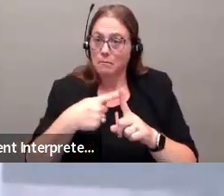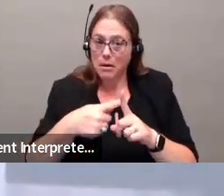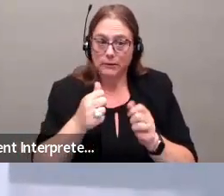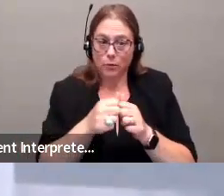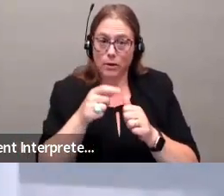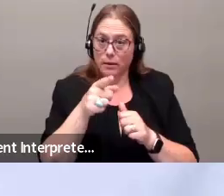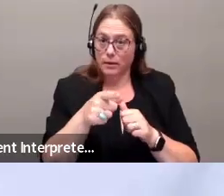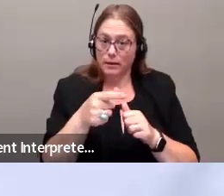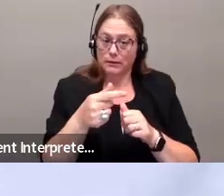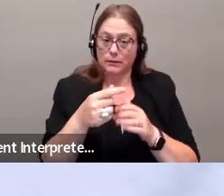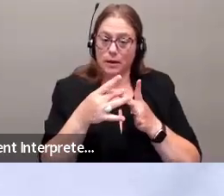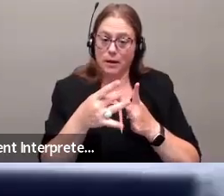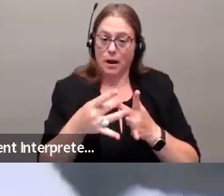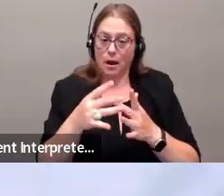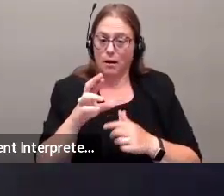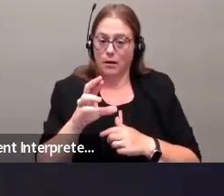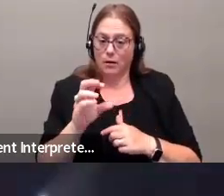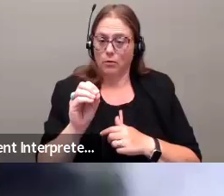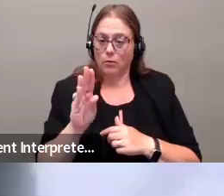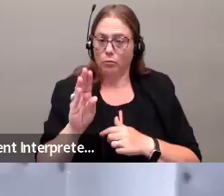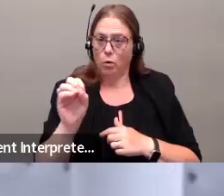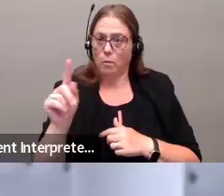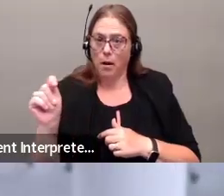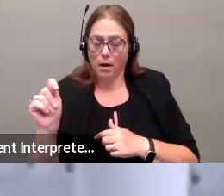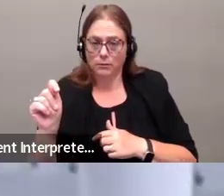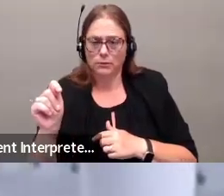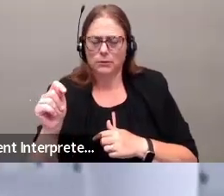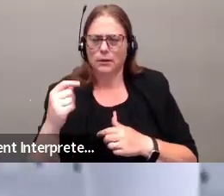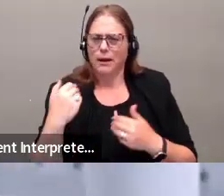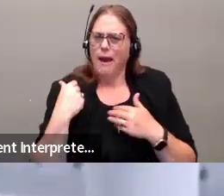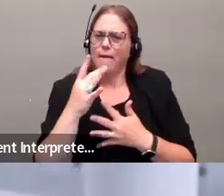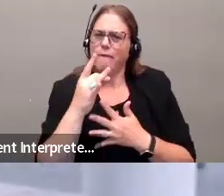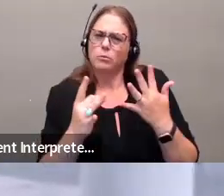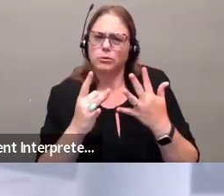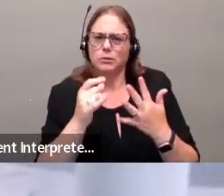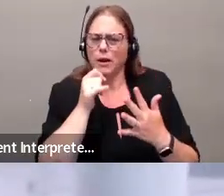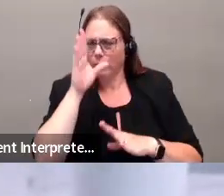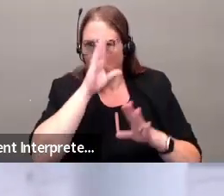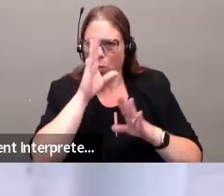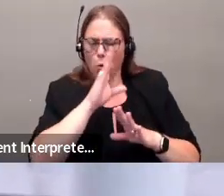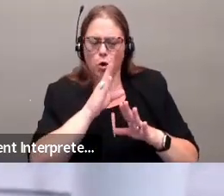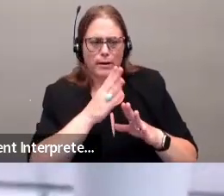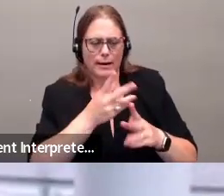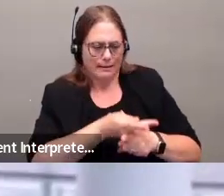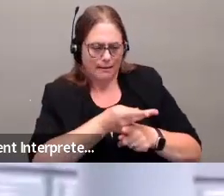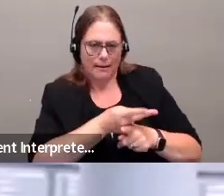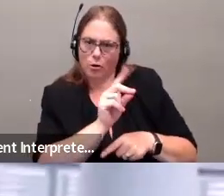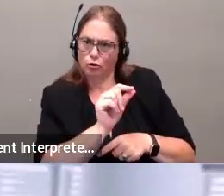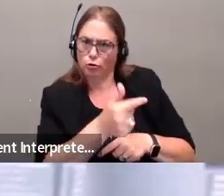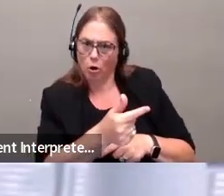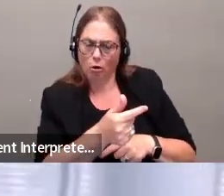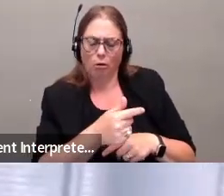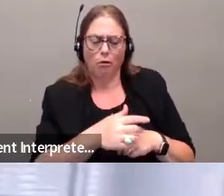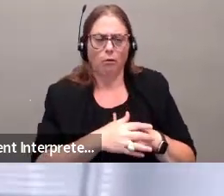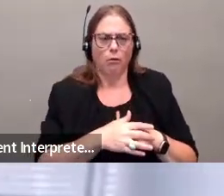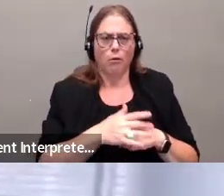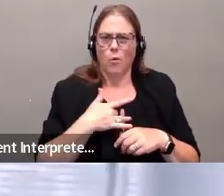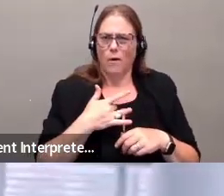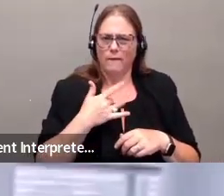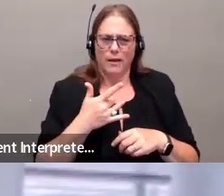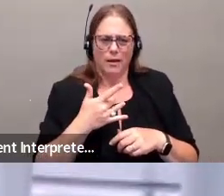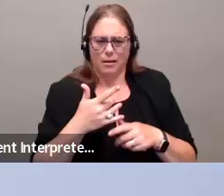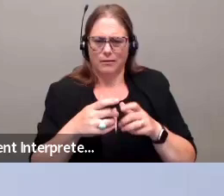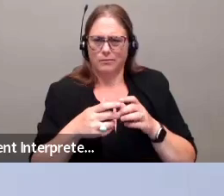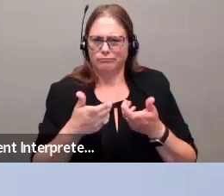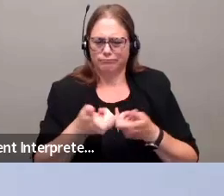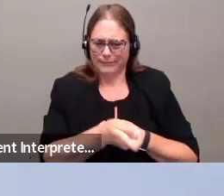options where I don't have to worry about taking care of a dog or feeling my way along with a white cane. Those are great options for